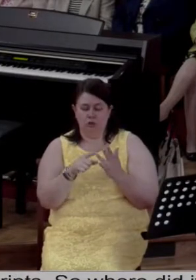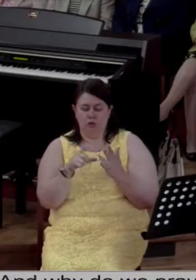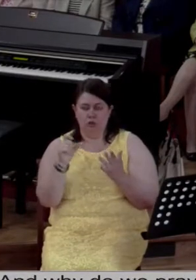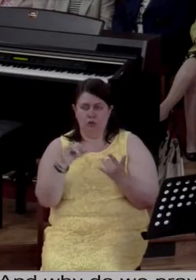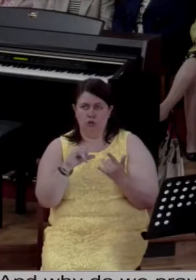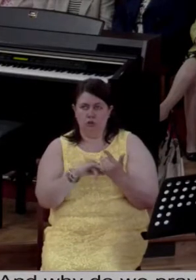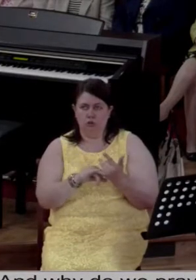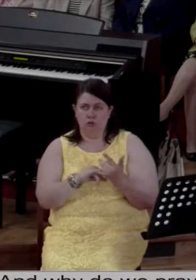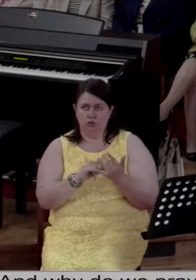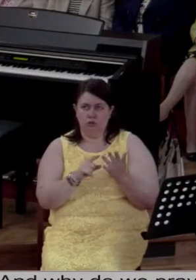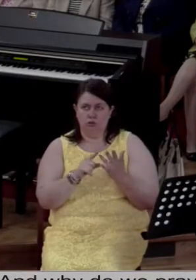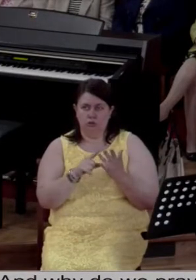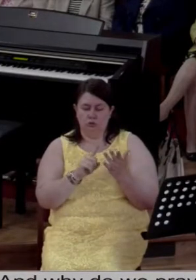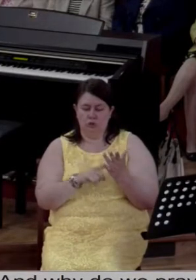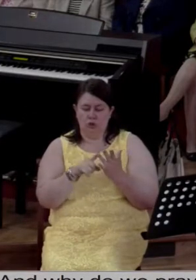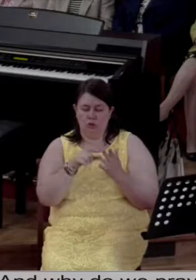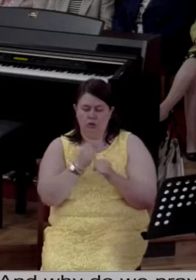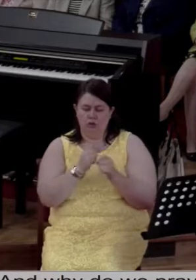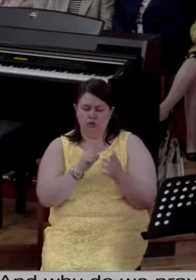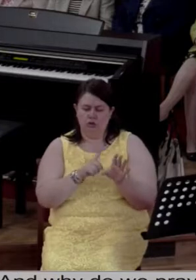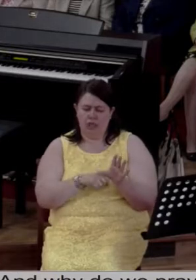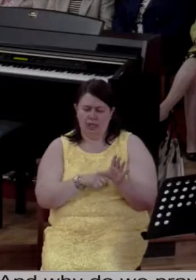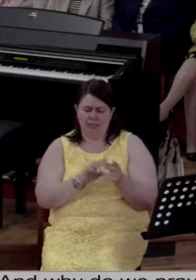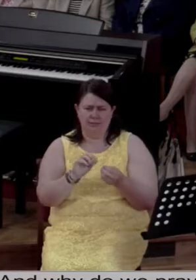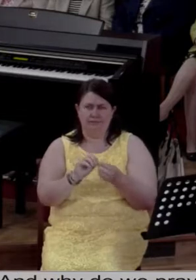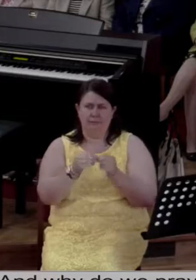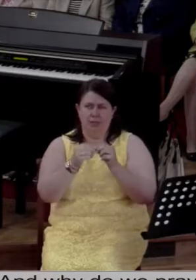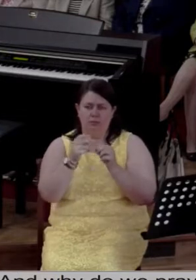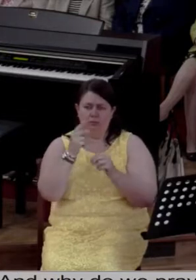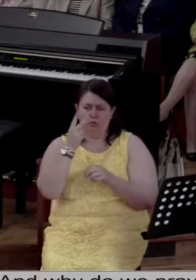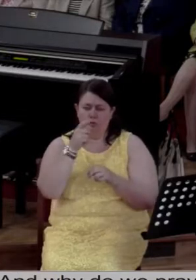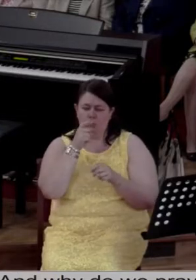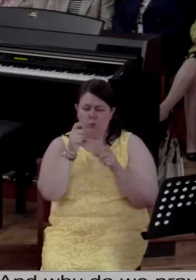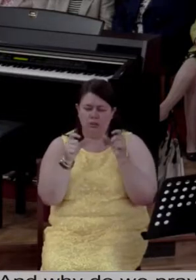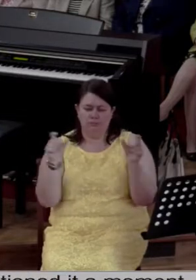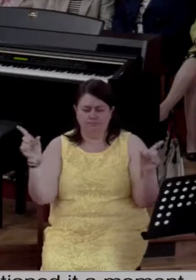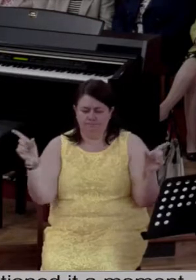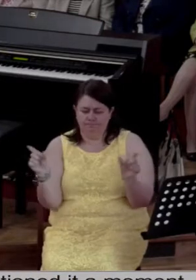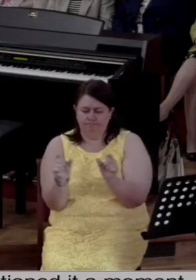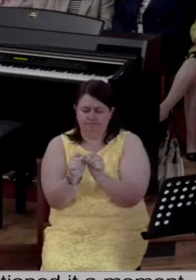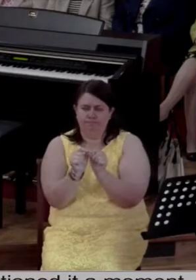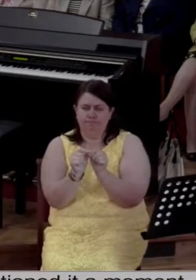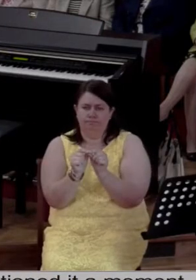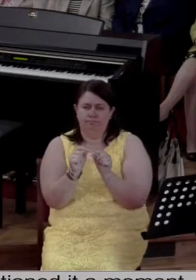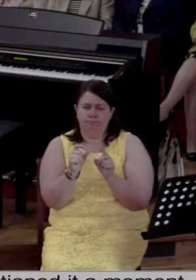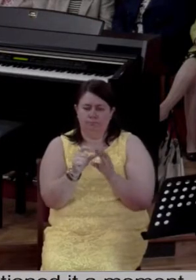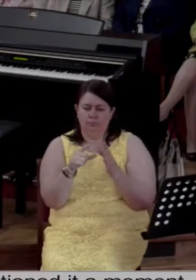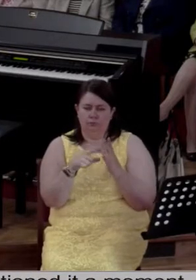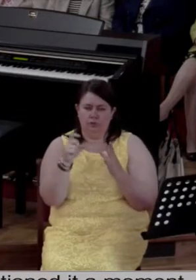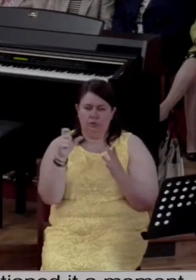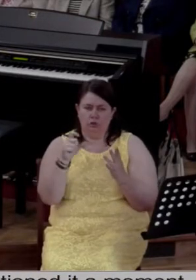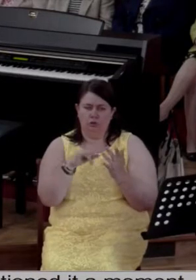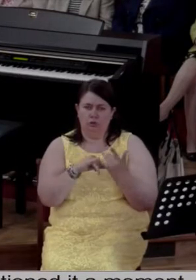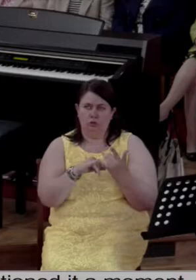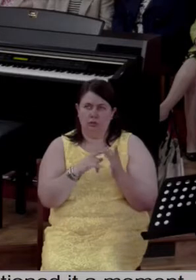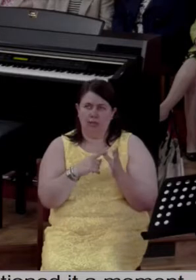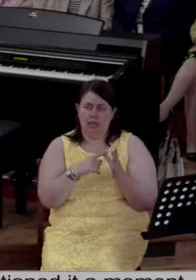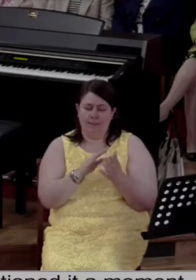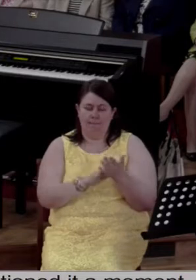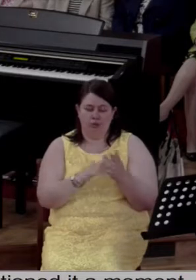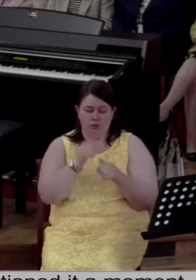And doxology is one of these words which is kind of made up of two words. The word doxa means glory,